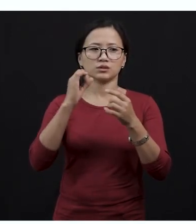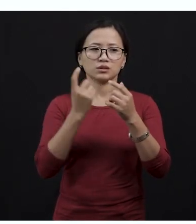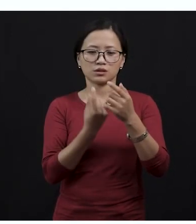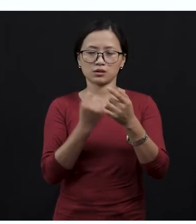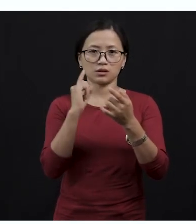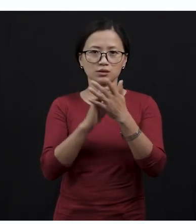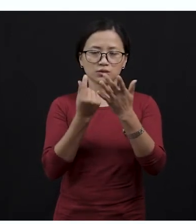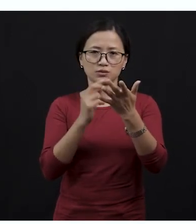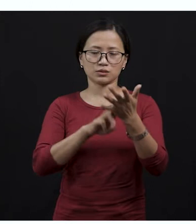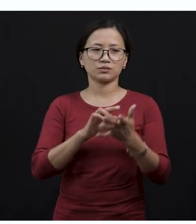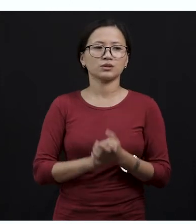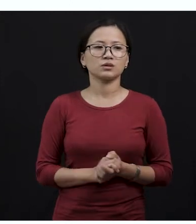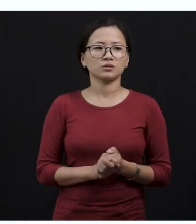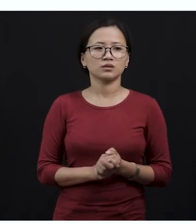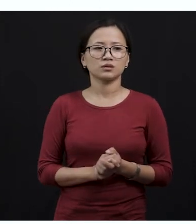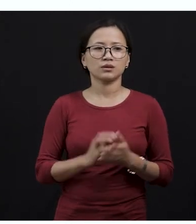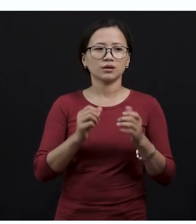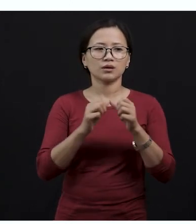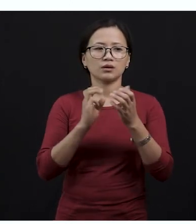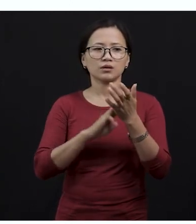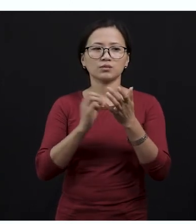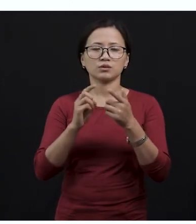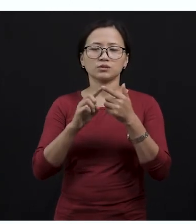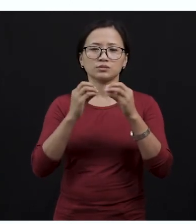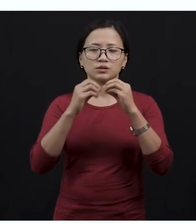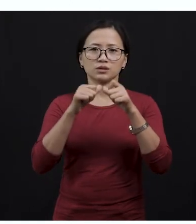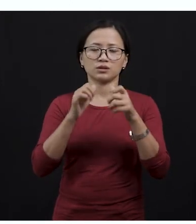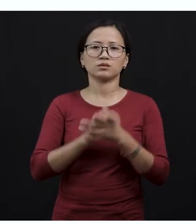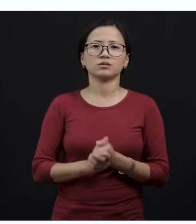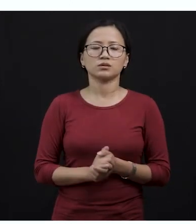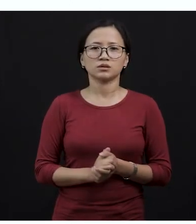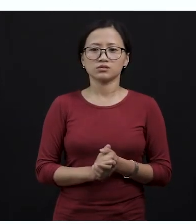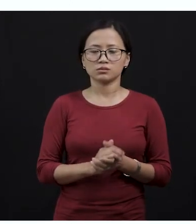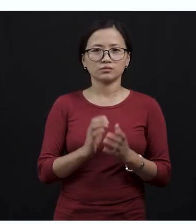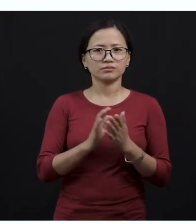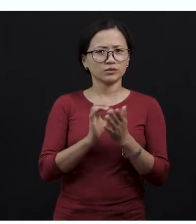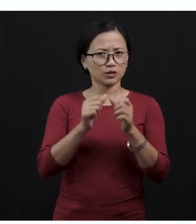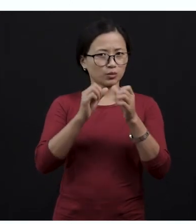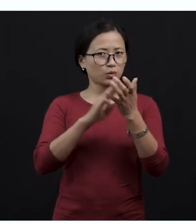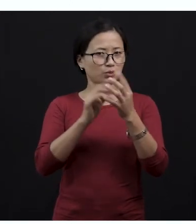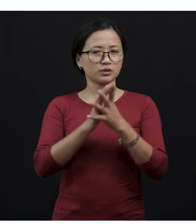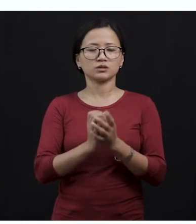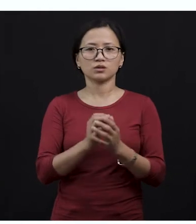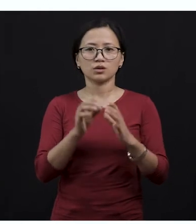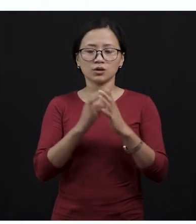is one complete organism. You cannot see with your eyes. This is a microorganism, okay?